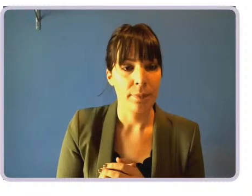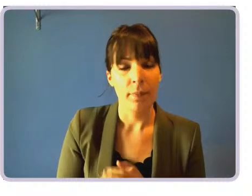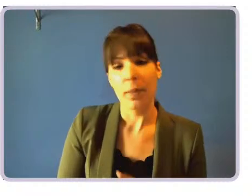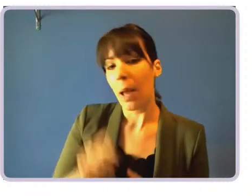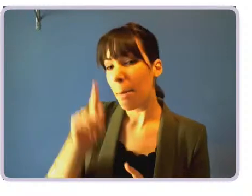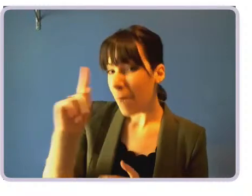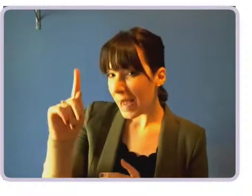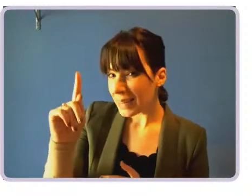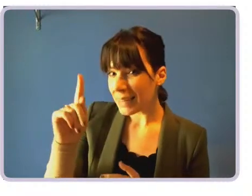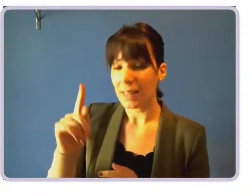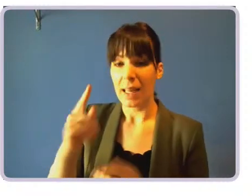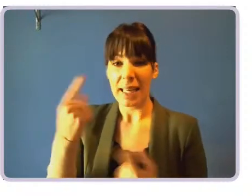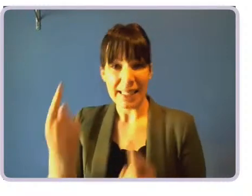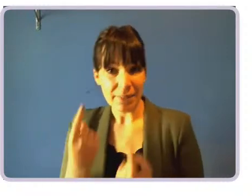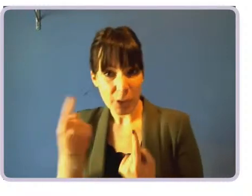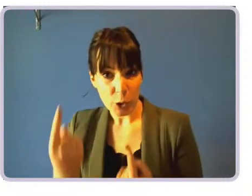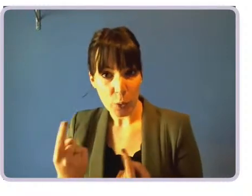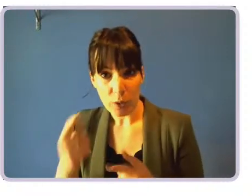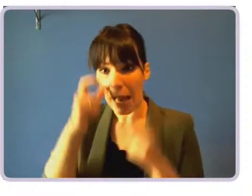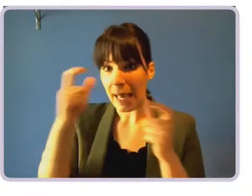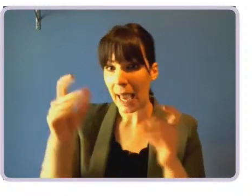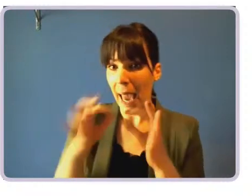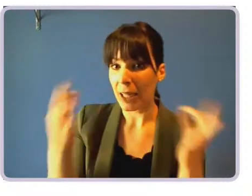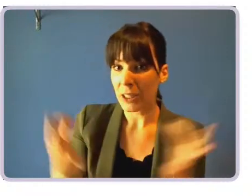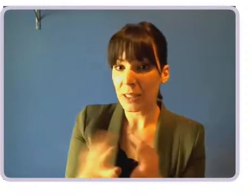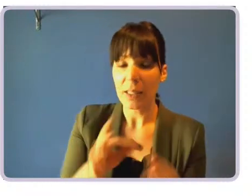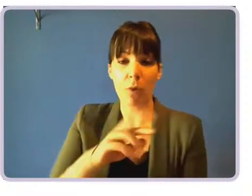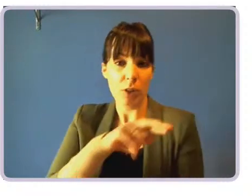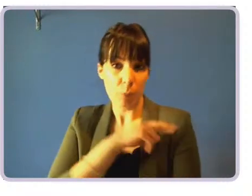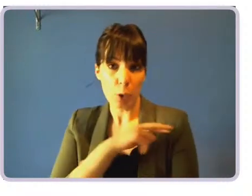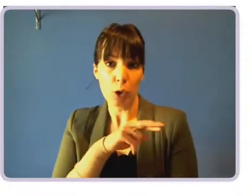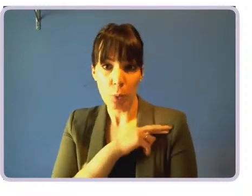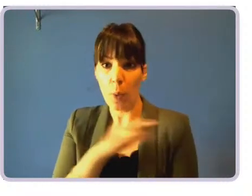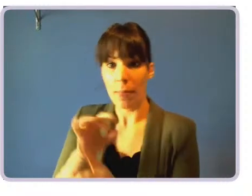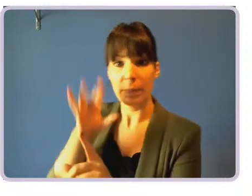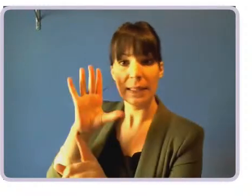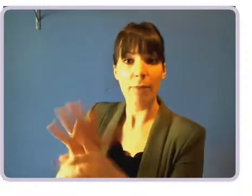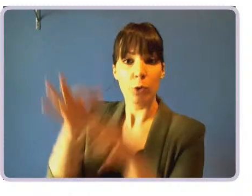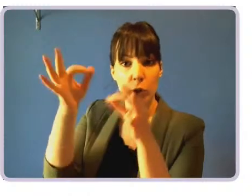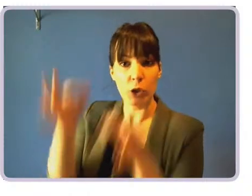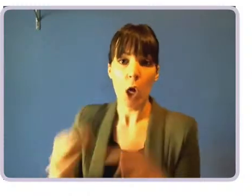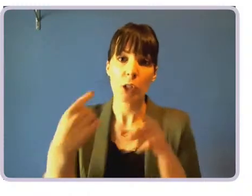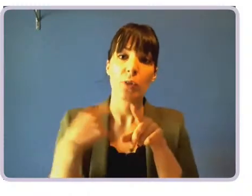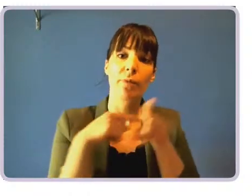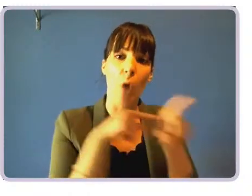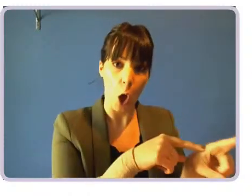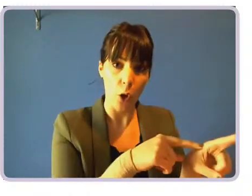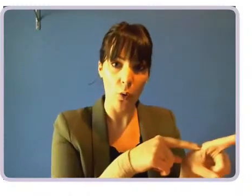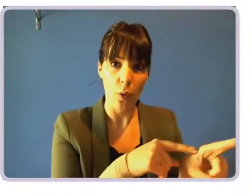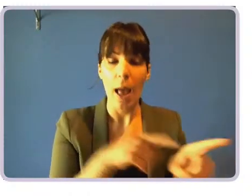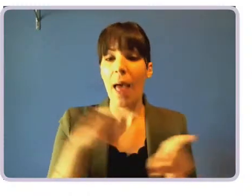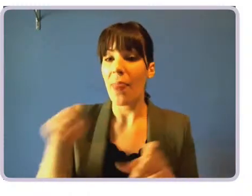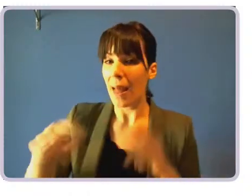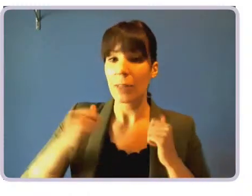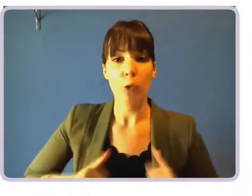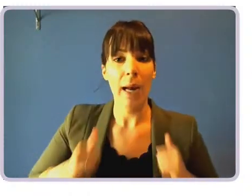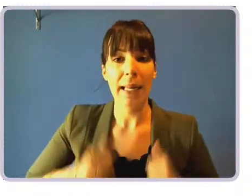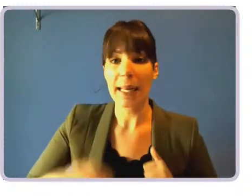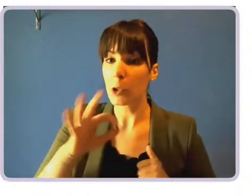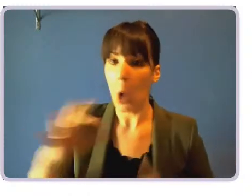to adopt and is not compulsory training for NDIS organisations and so